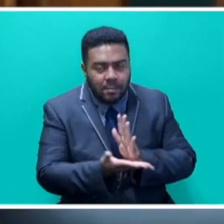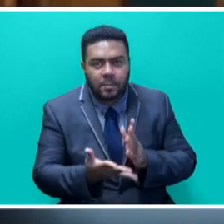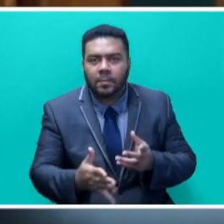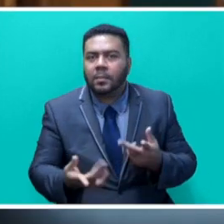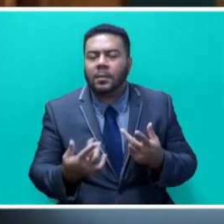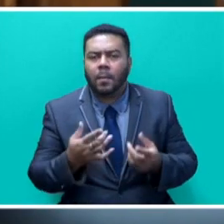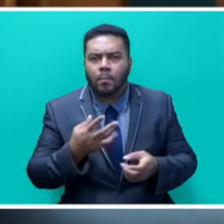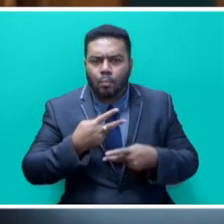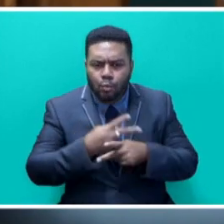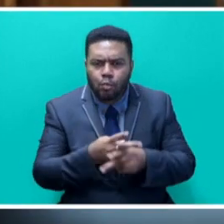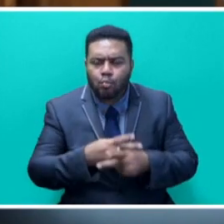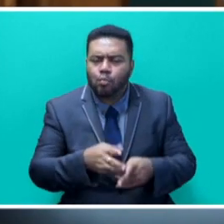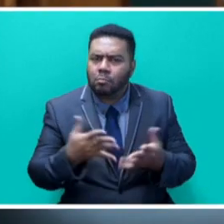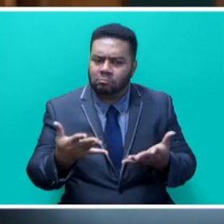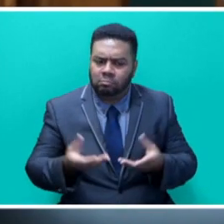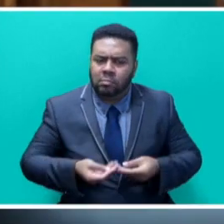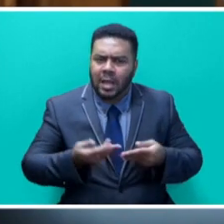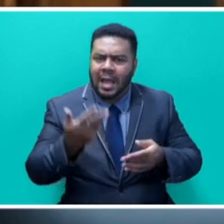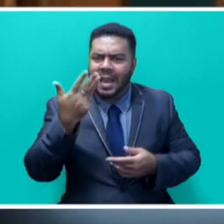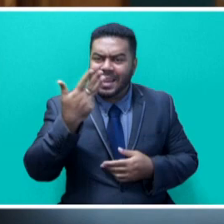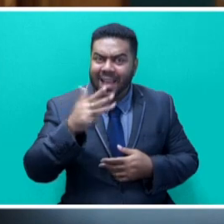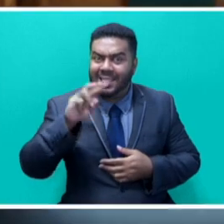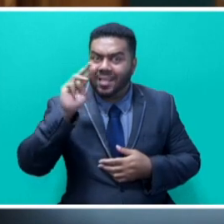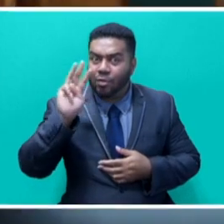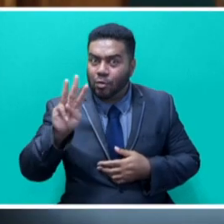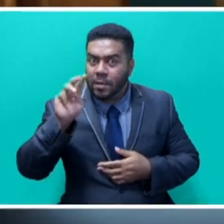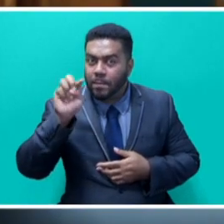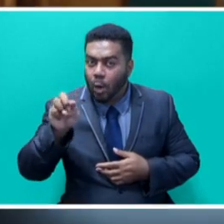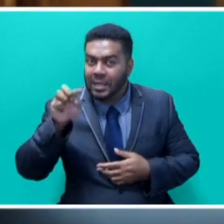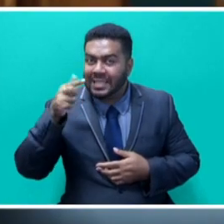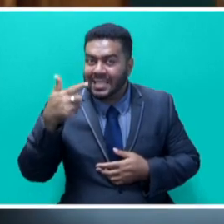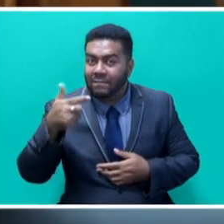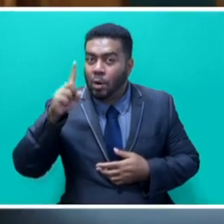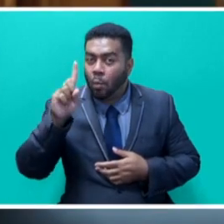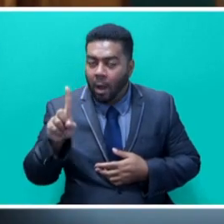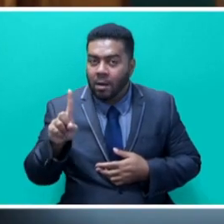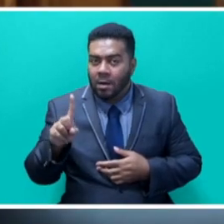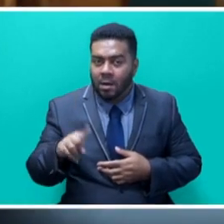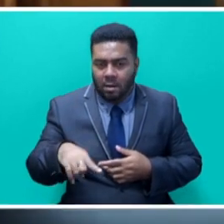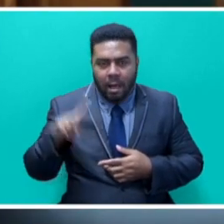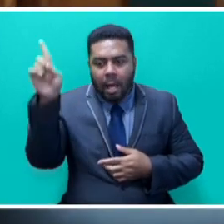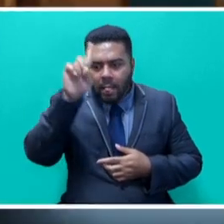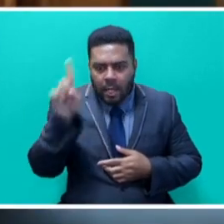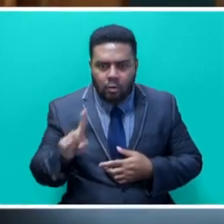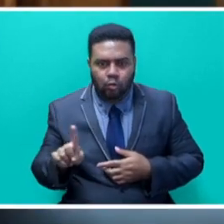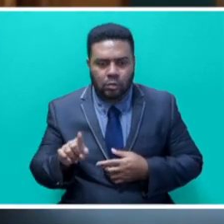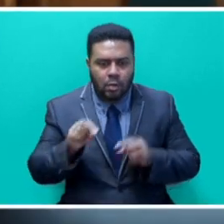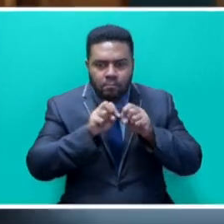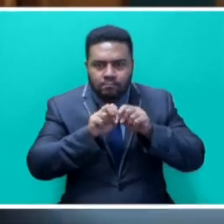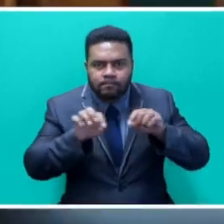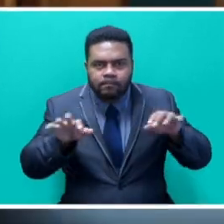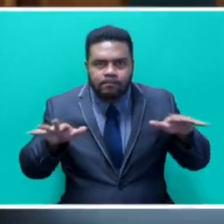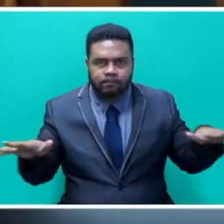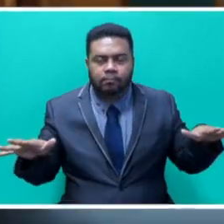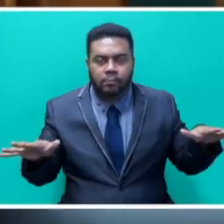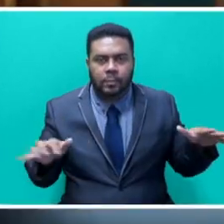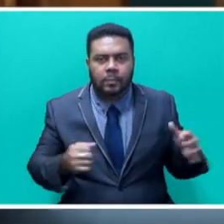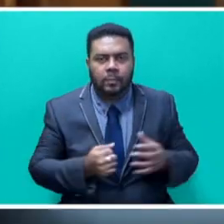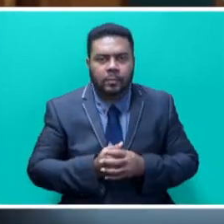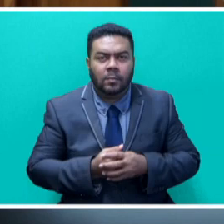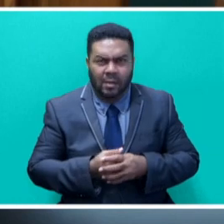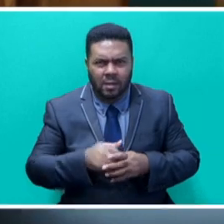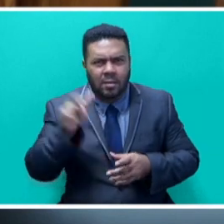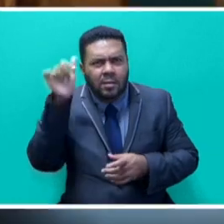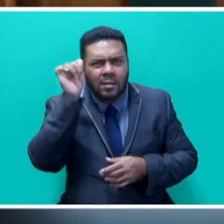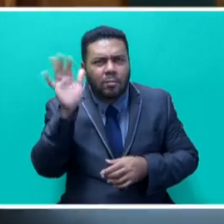produced about 93.71 gigawatt hours of electricity to the national grid since